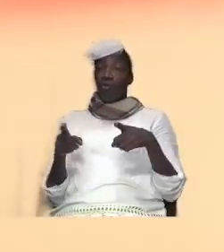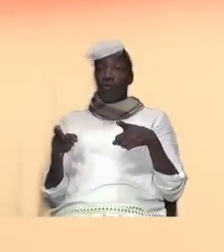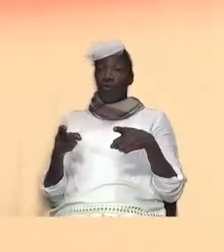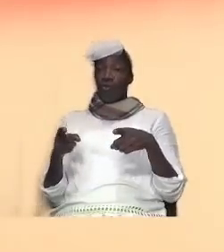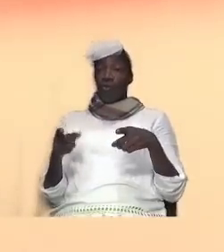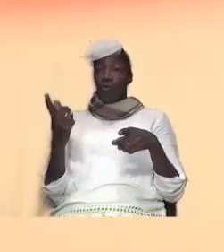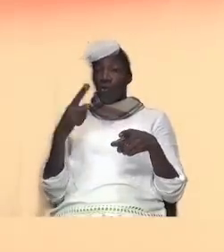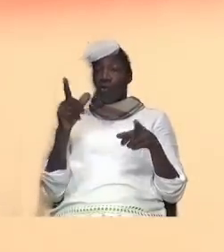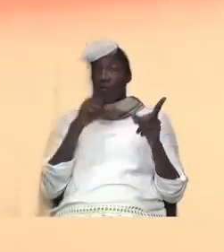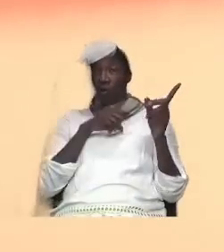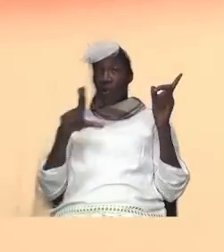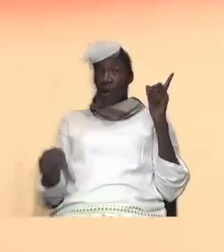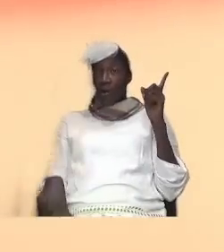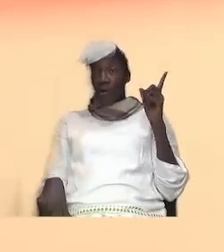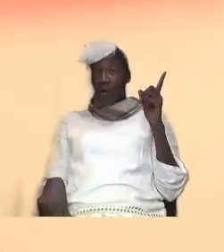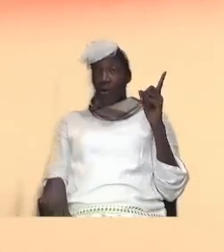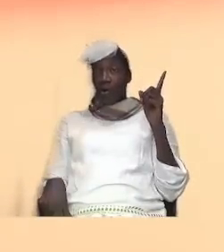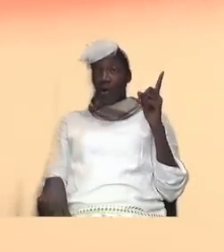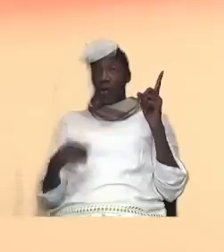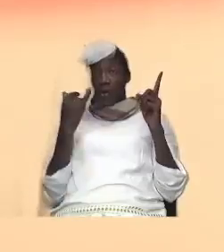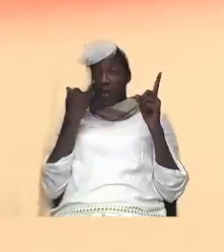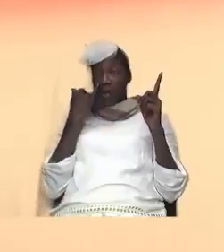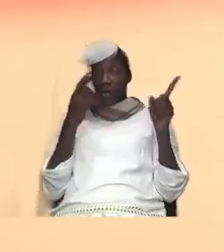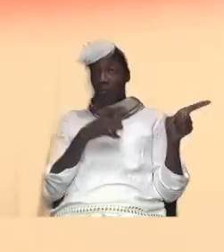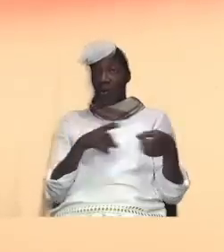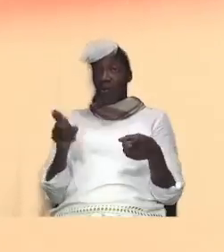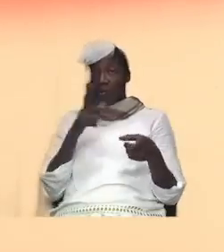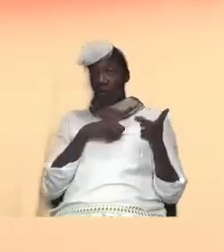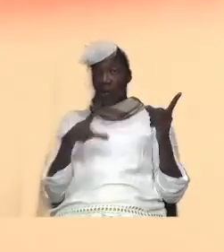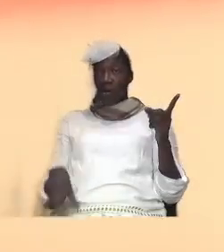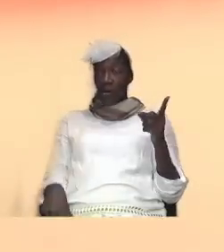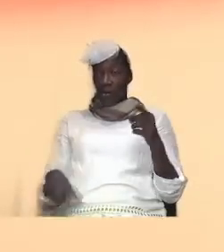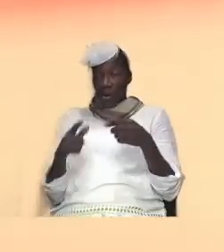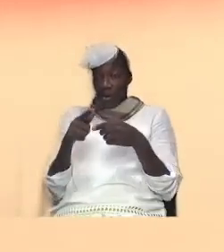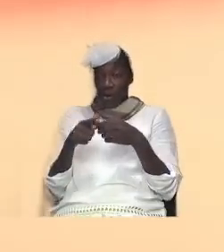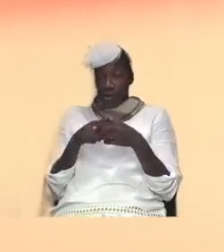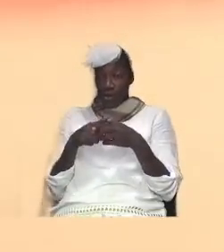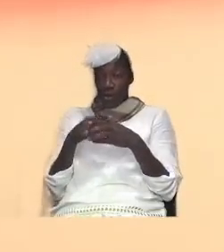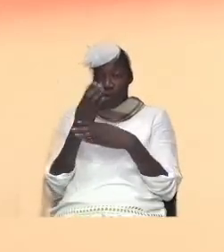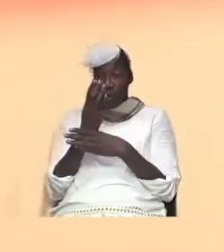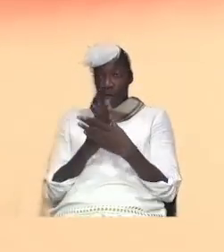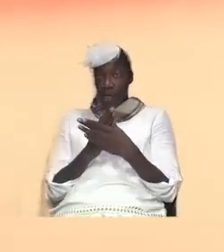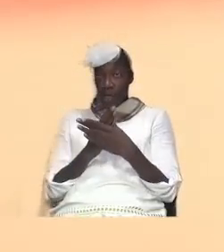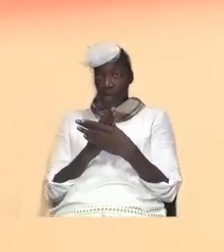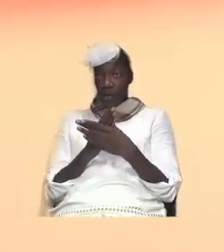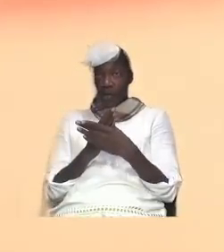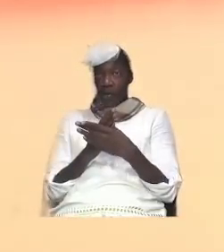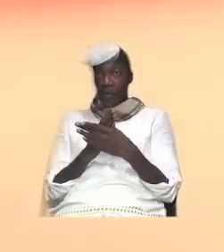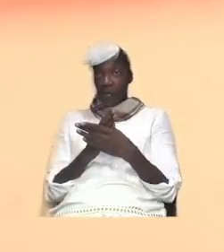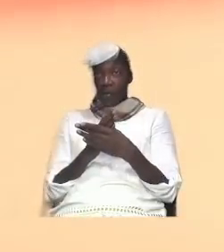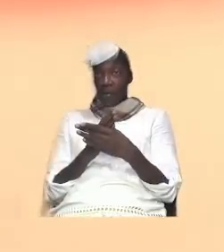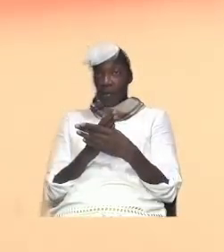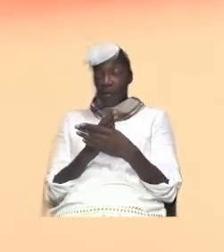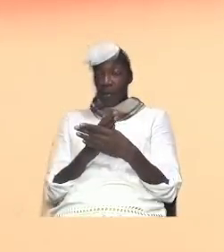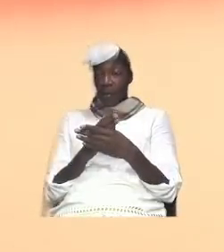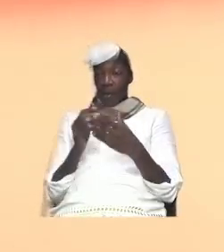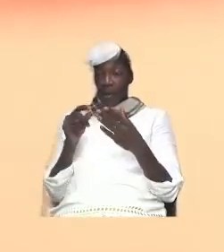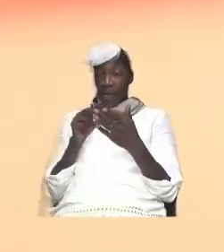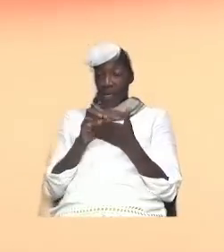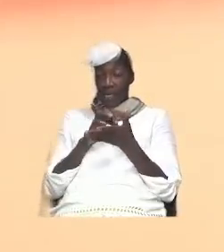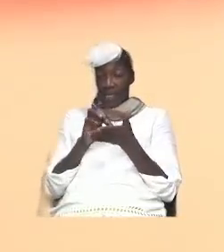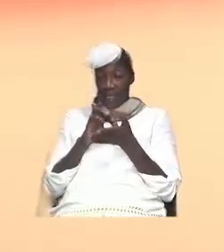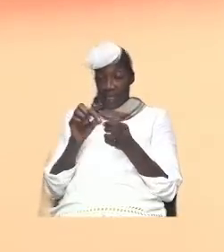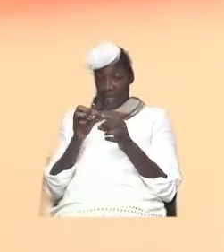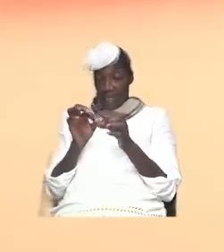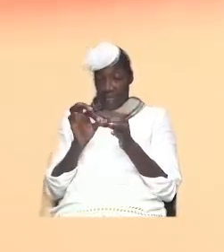Lord. If you were doing it for the Lord, would you shorthand it? If you were doing it for the Lord, would you sign in for 8 hours but you only work